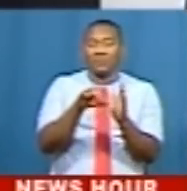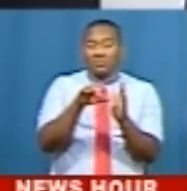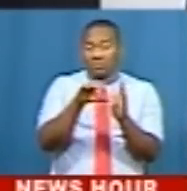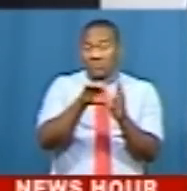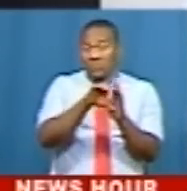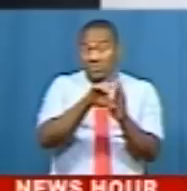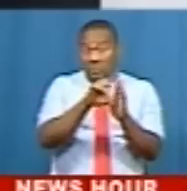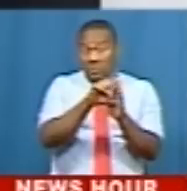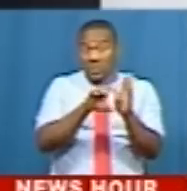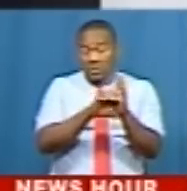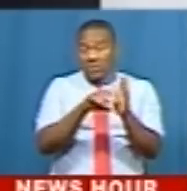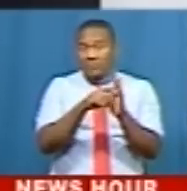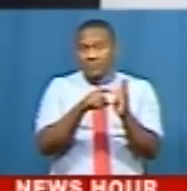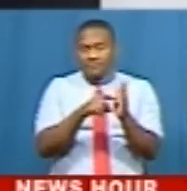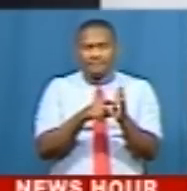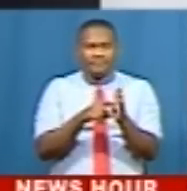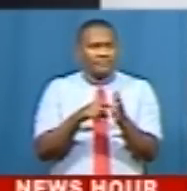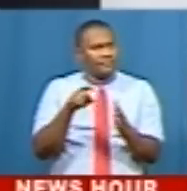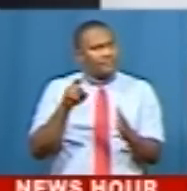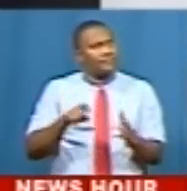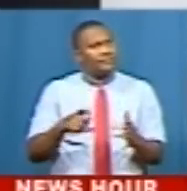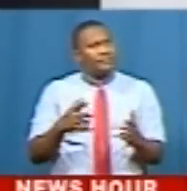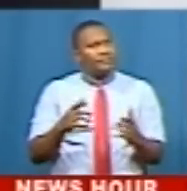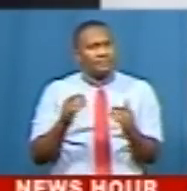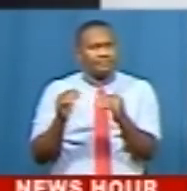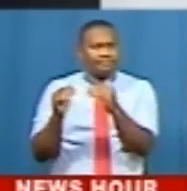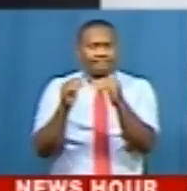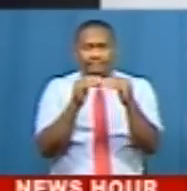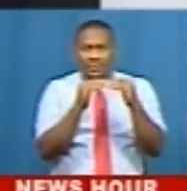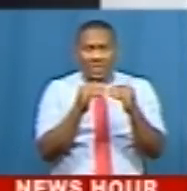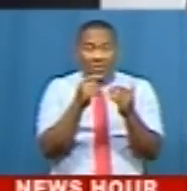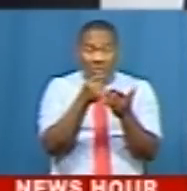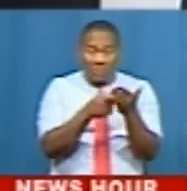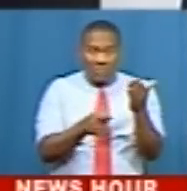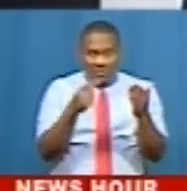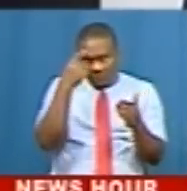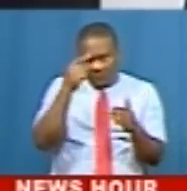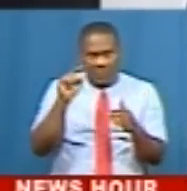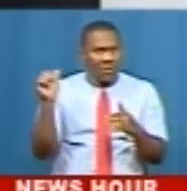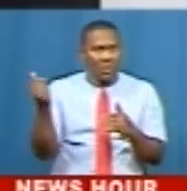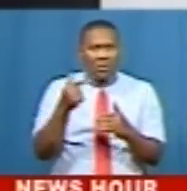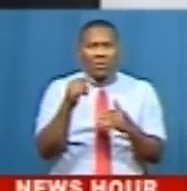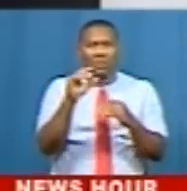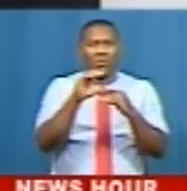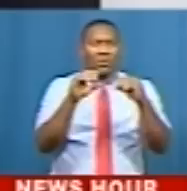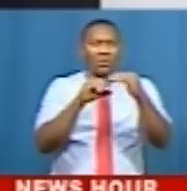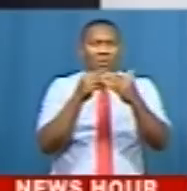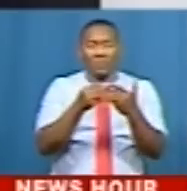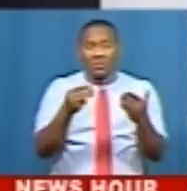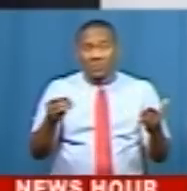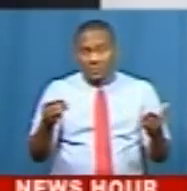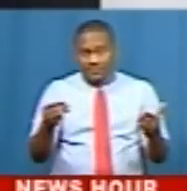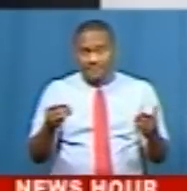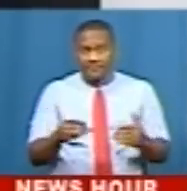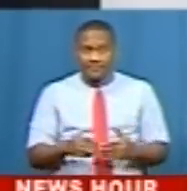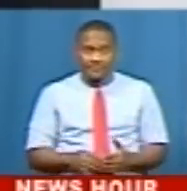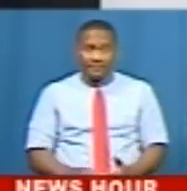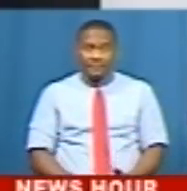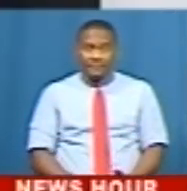possible to have fairly accurate uniform costs for all types of construction in the